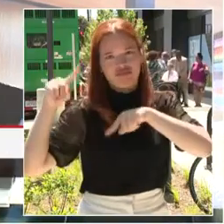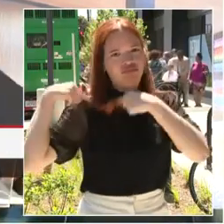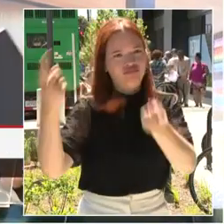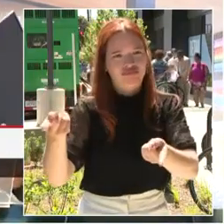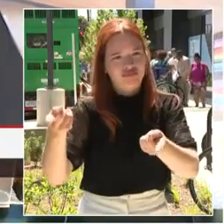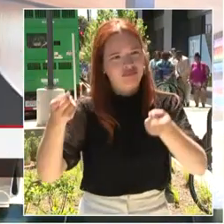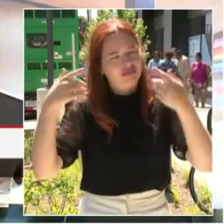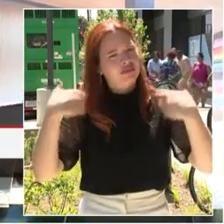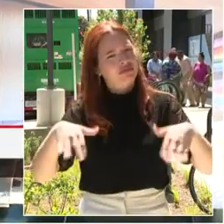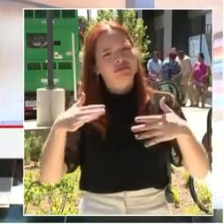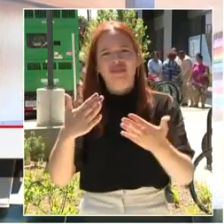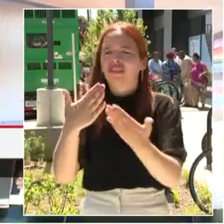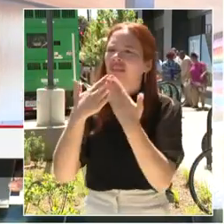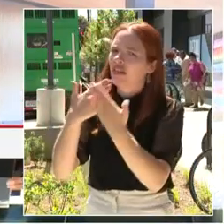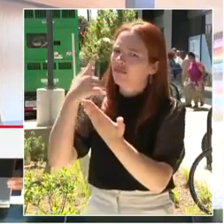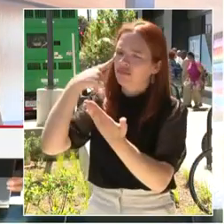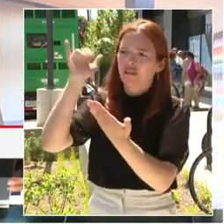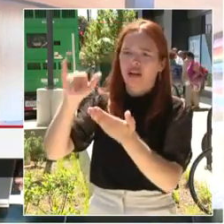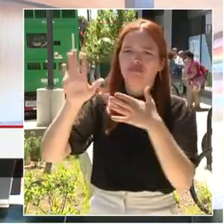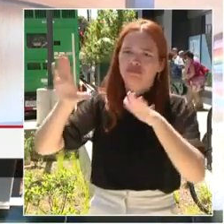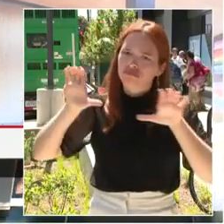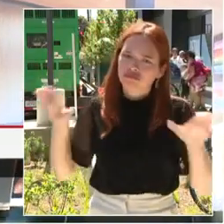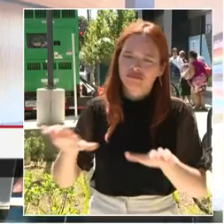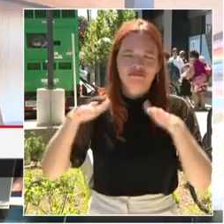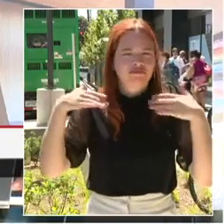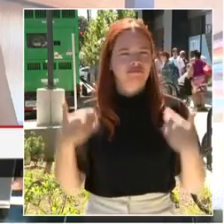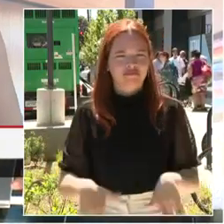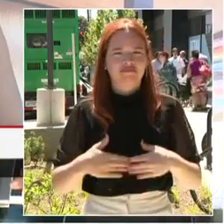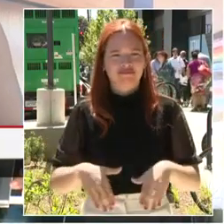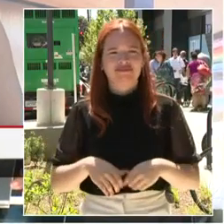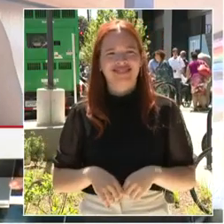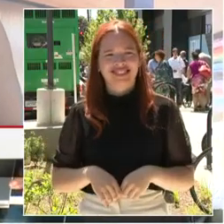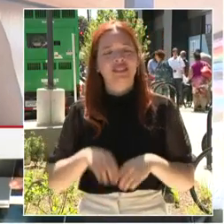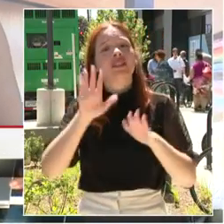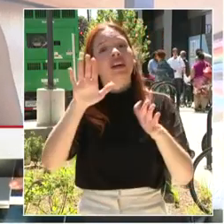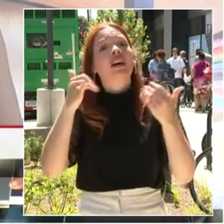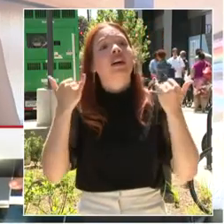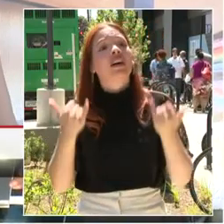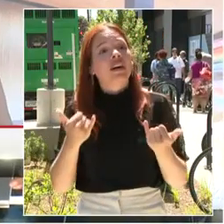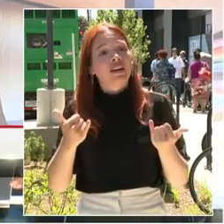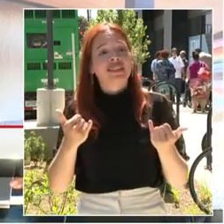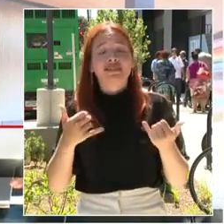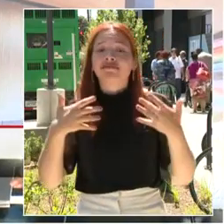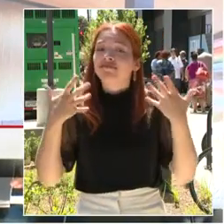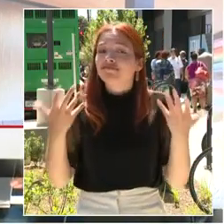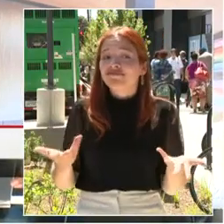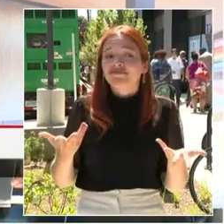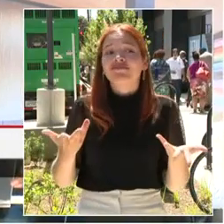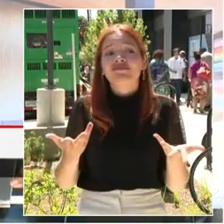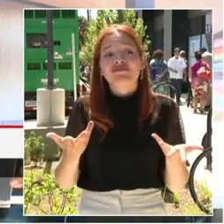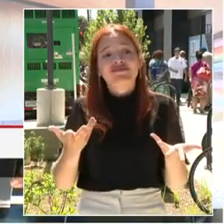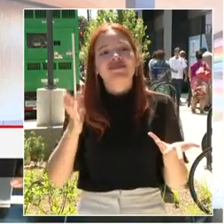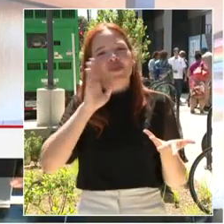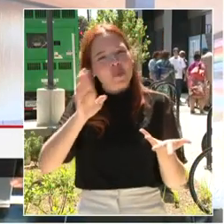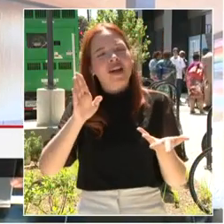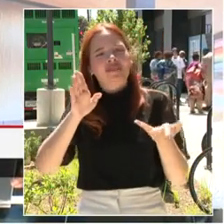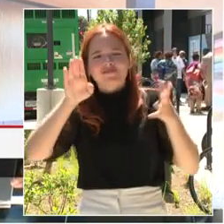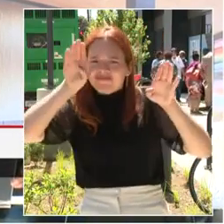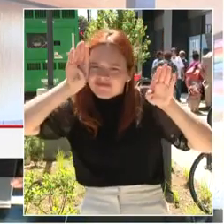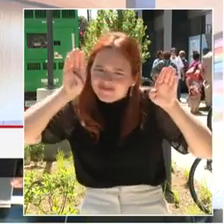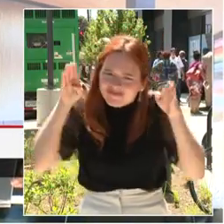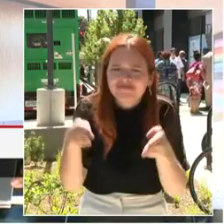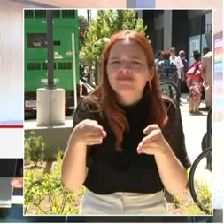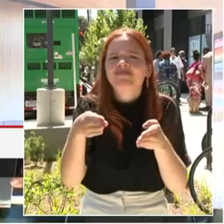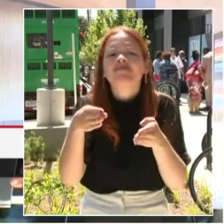that, we're going to turn to the matter at hand and stay very focused on